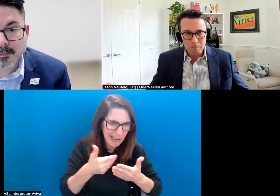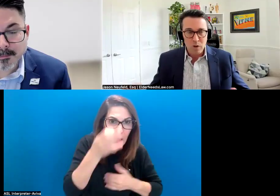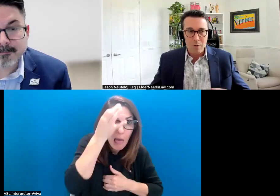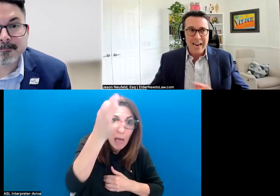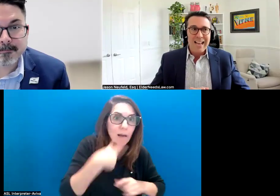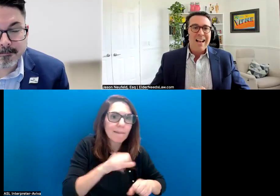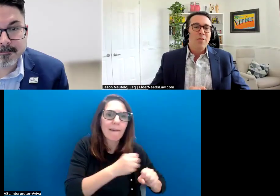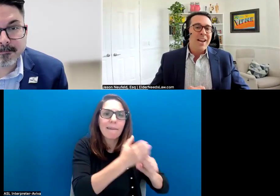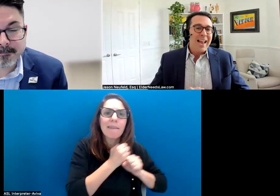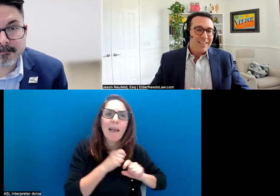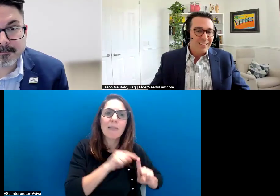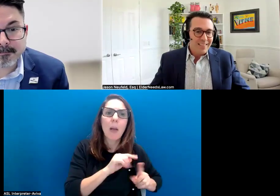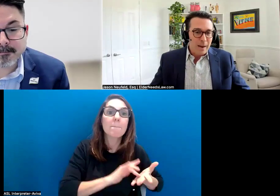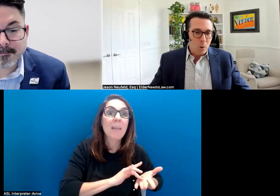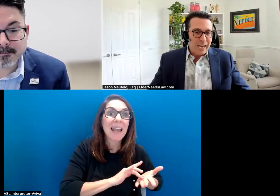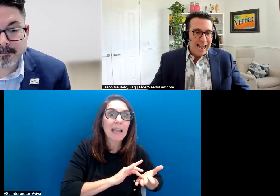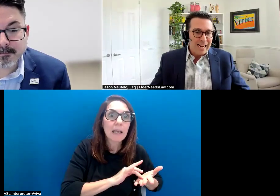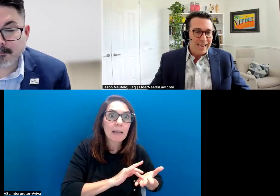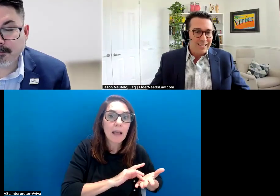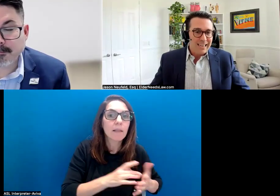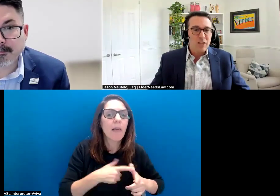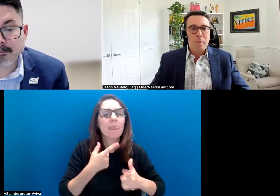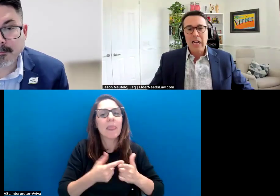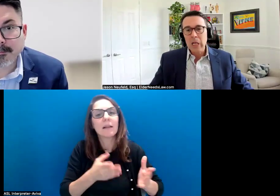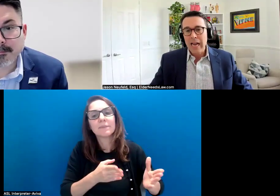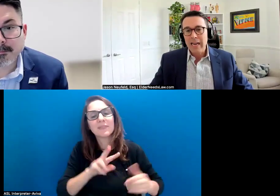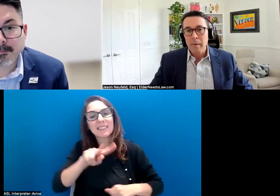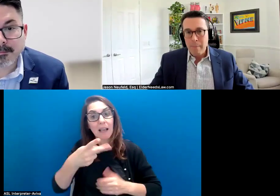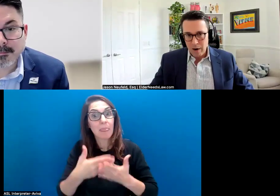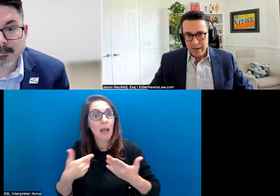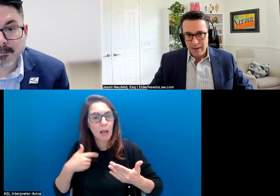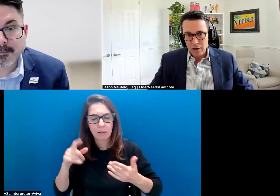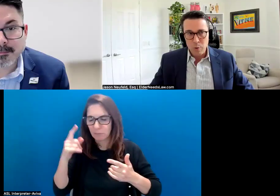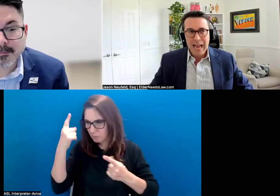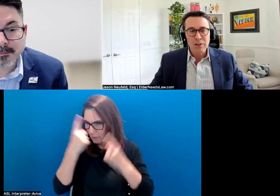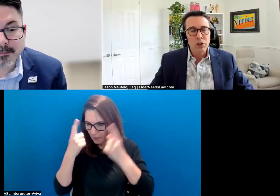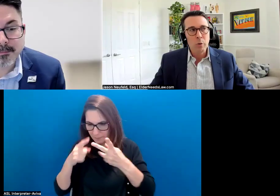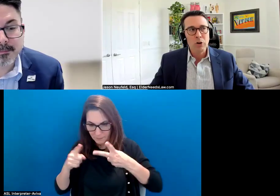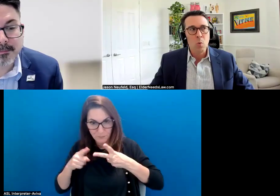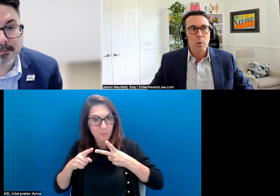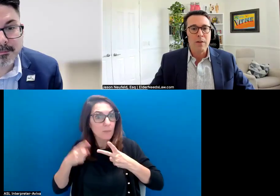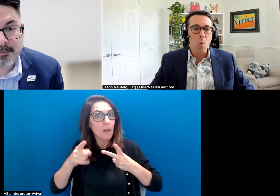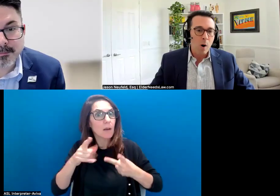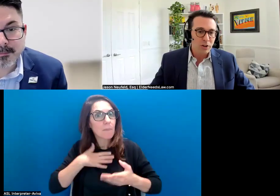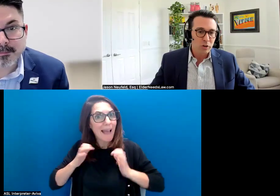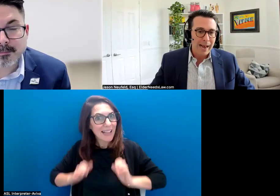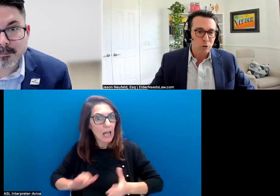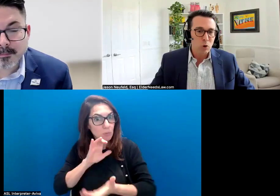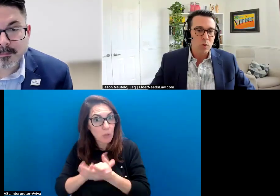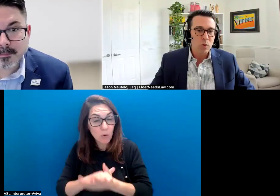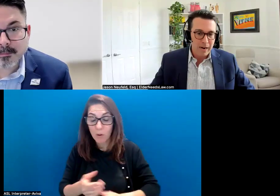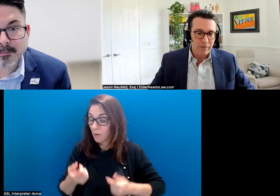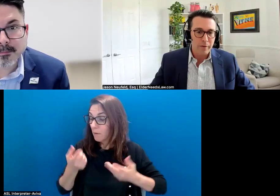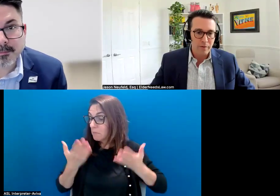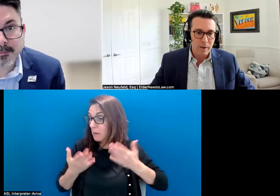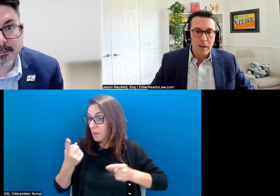eligibility. All right. The next thing I'm looking at is my client married? And do we have a situation where we have one spouse who